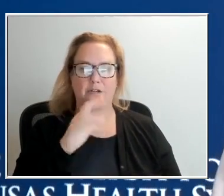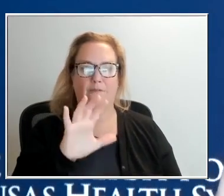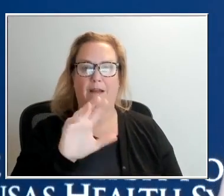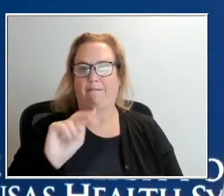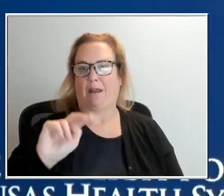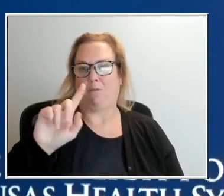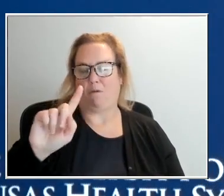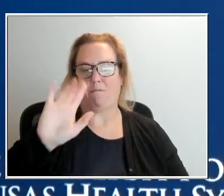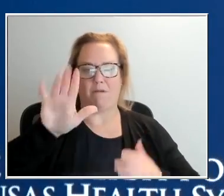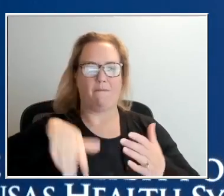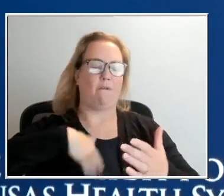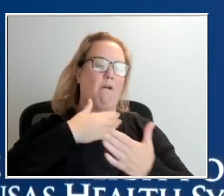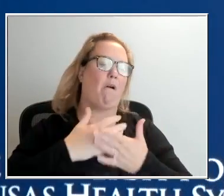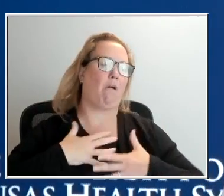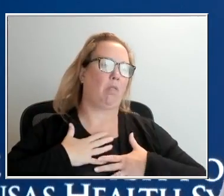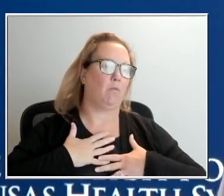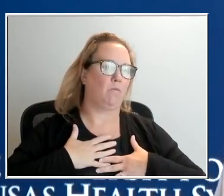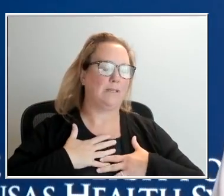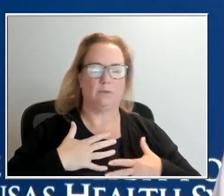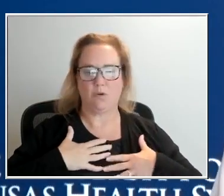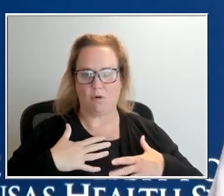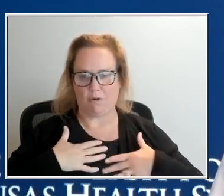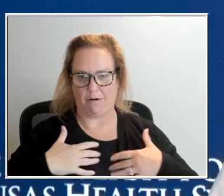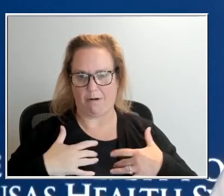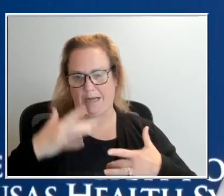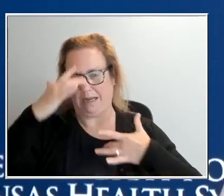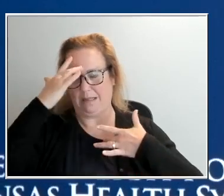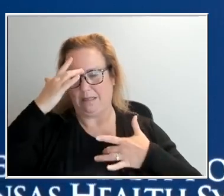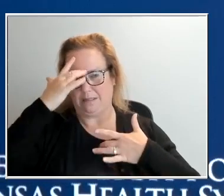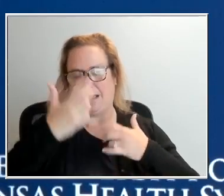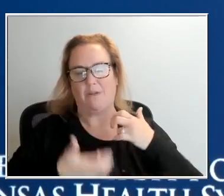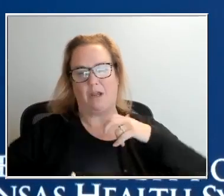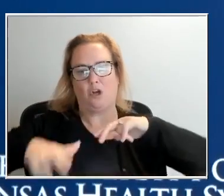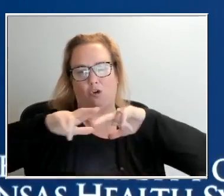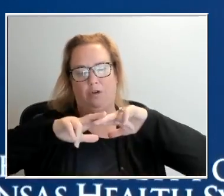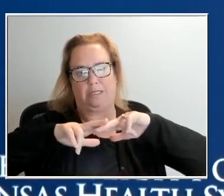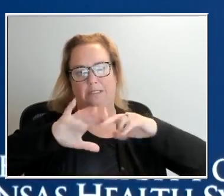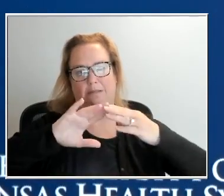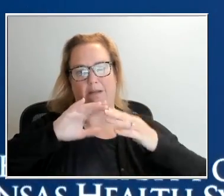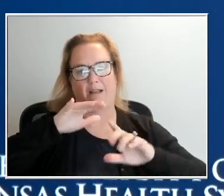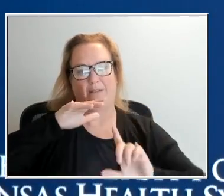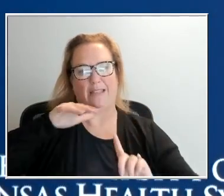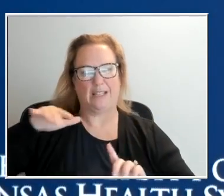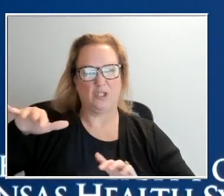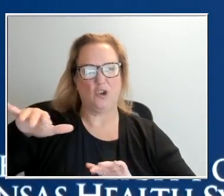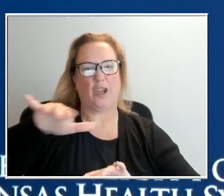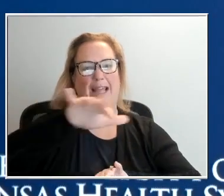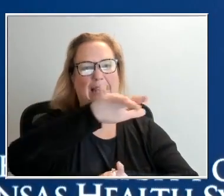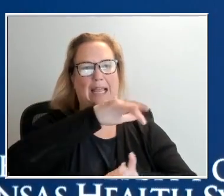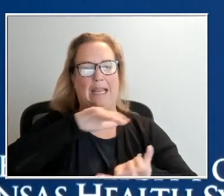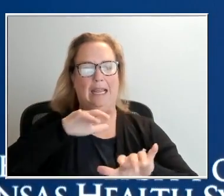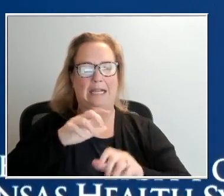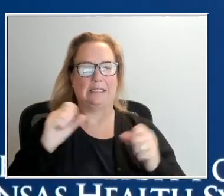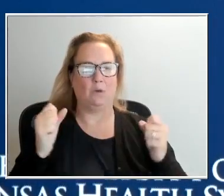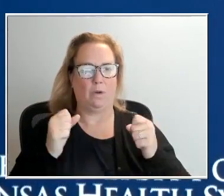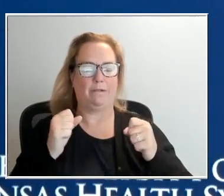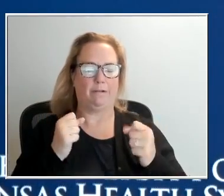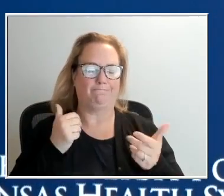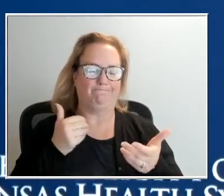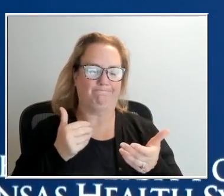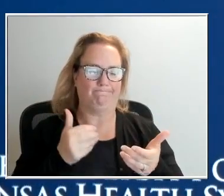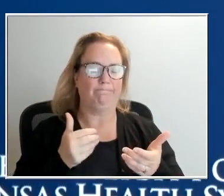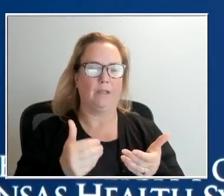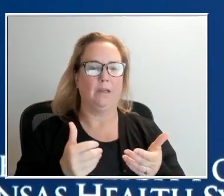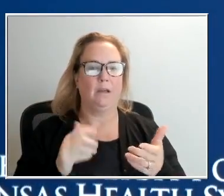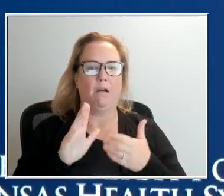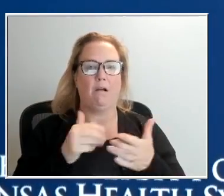these respiratory viruses that now will probably have an increased rate of circulation as we get into these winter months. All of those people will be at